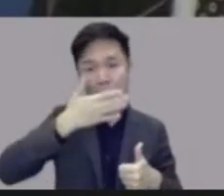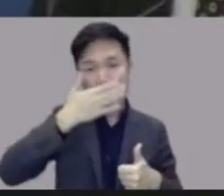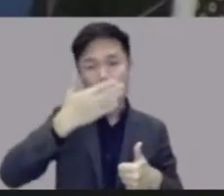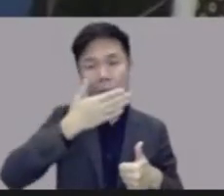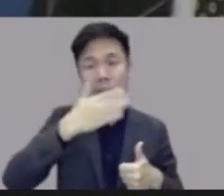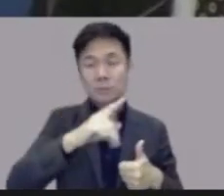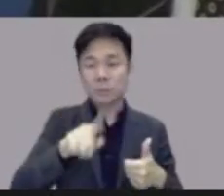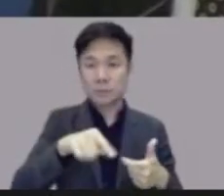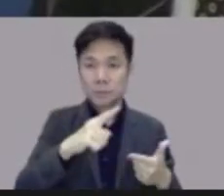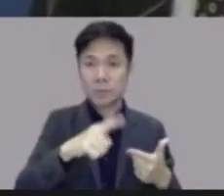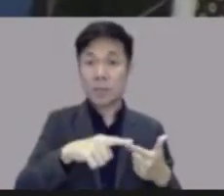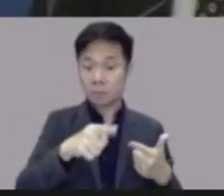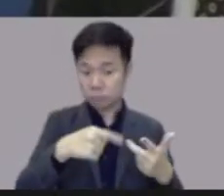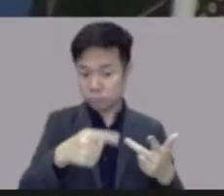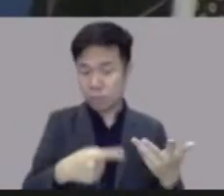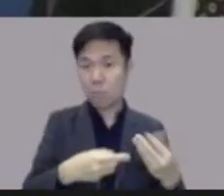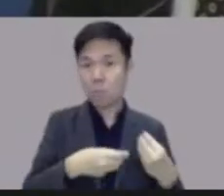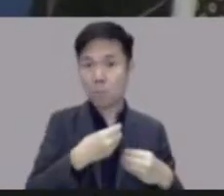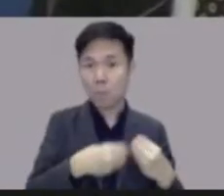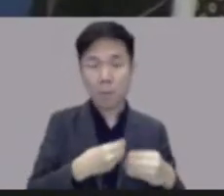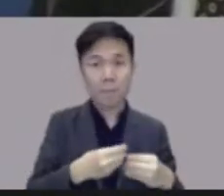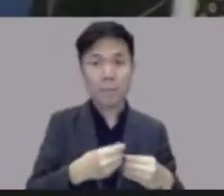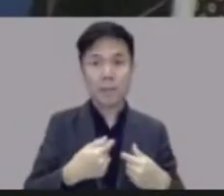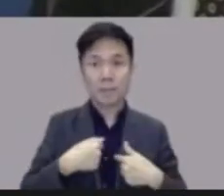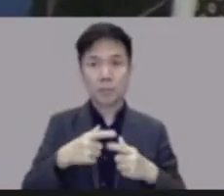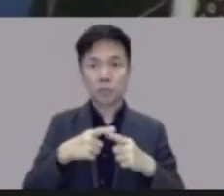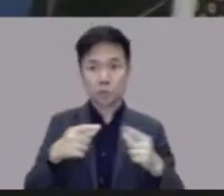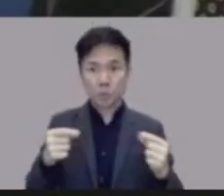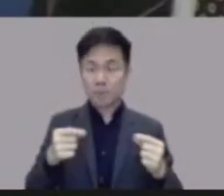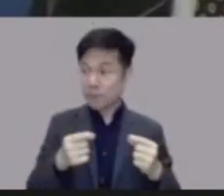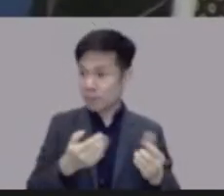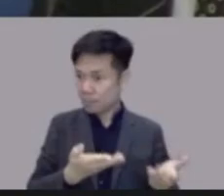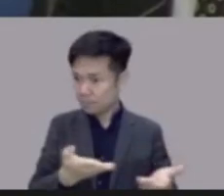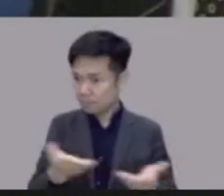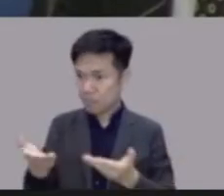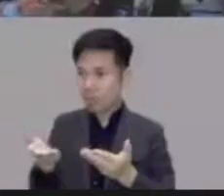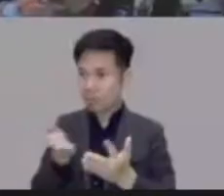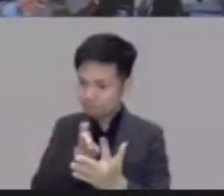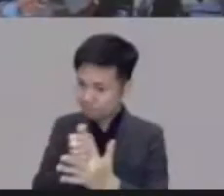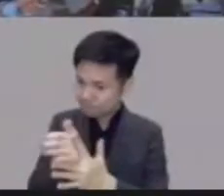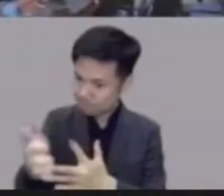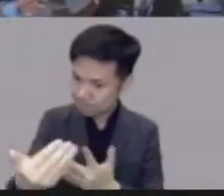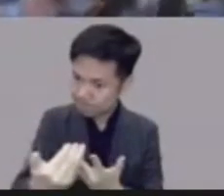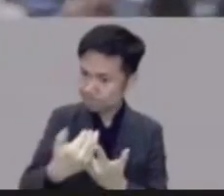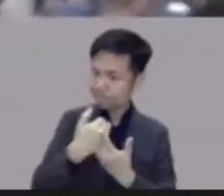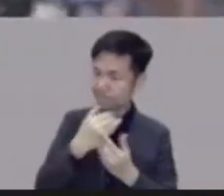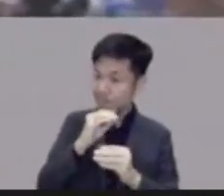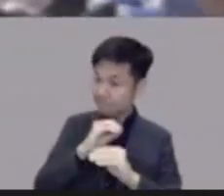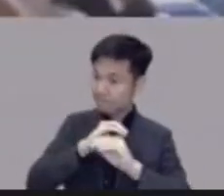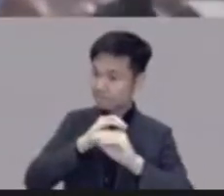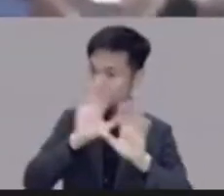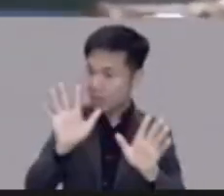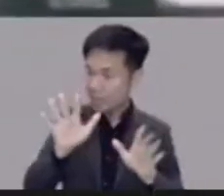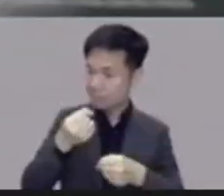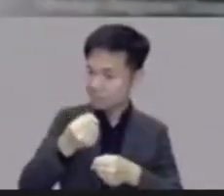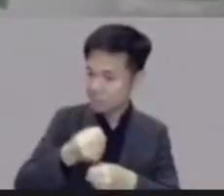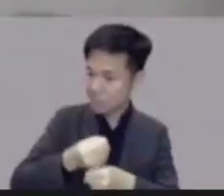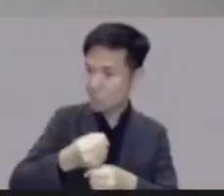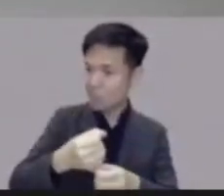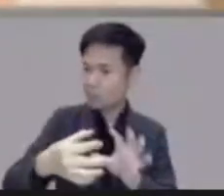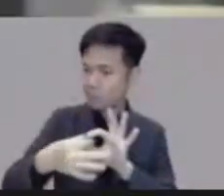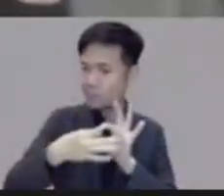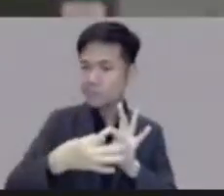multilateral mechanisms in an open and transparent manner thank you very much I thank the